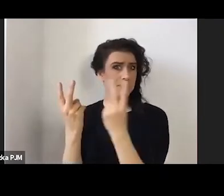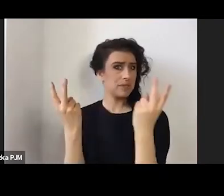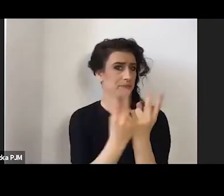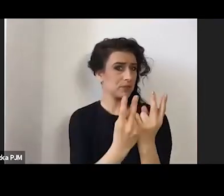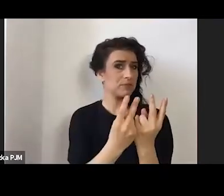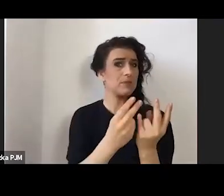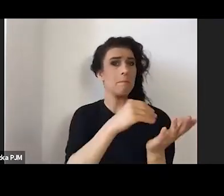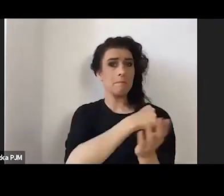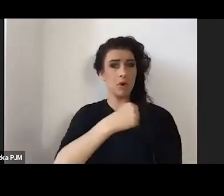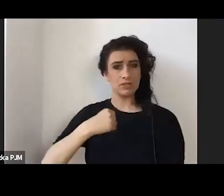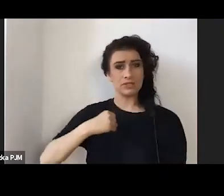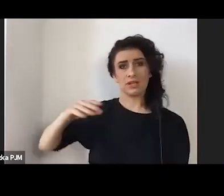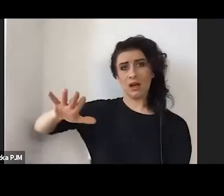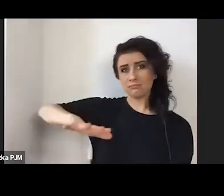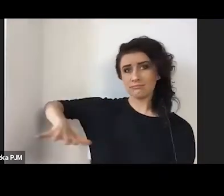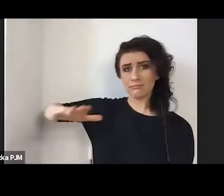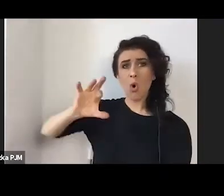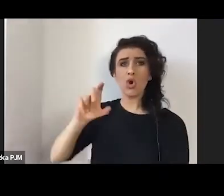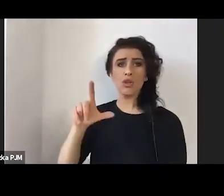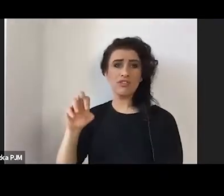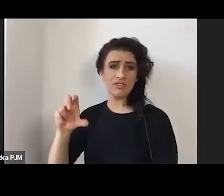secular state since